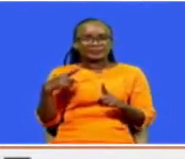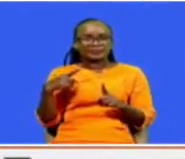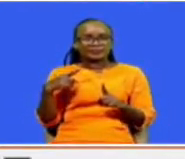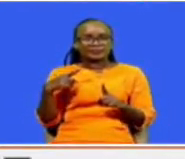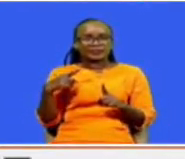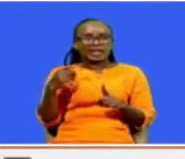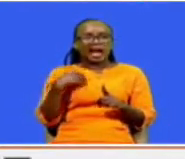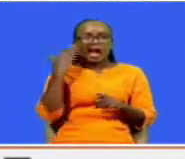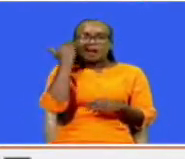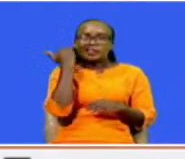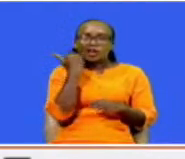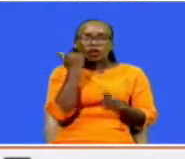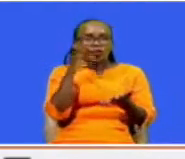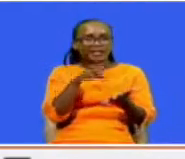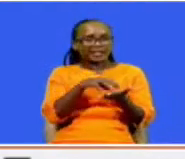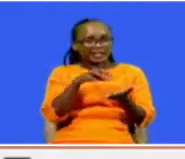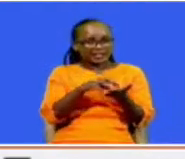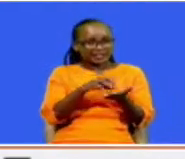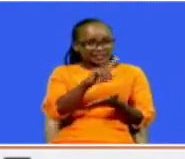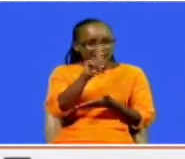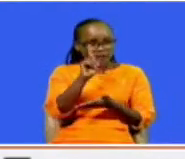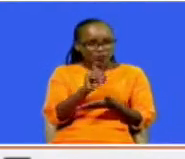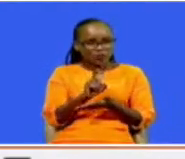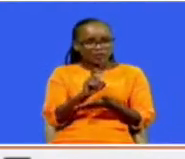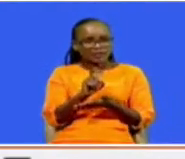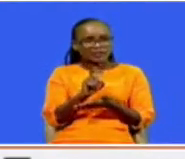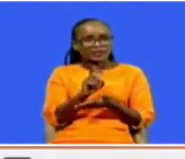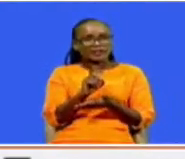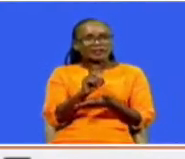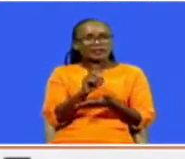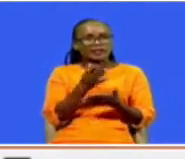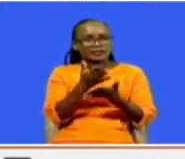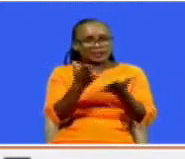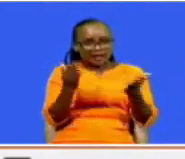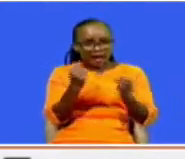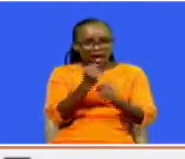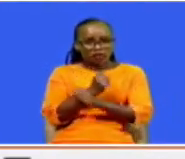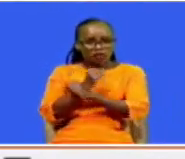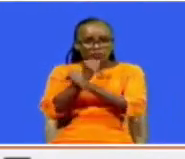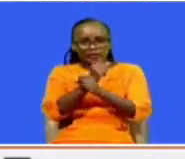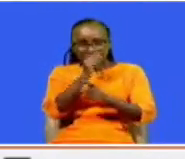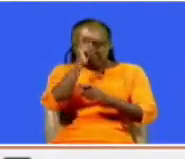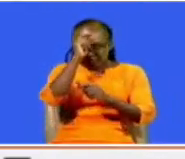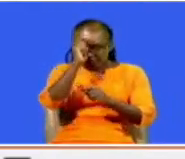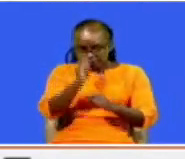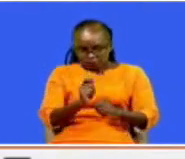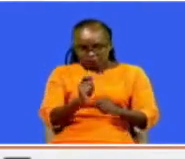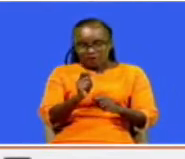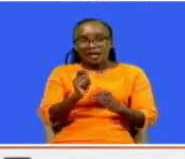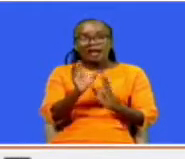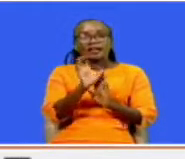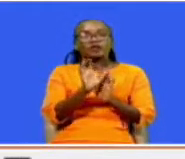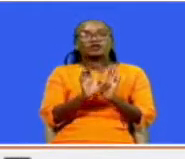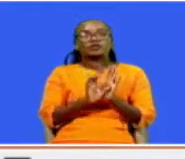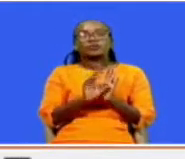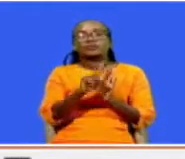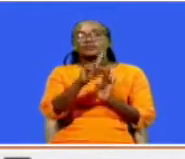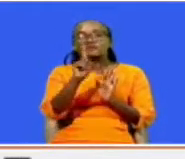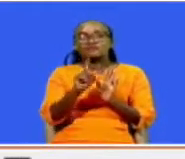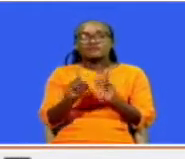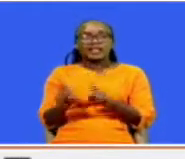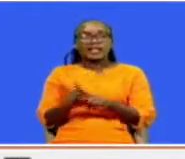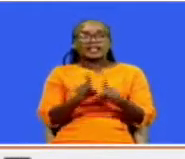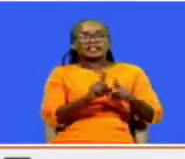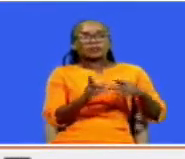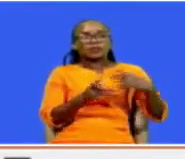court cases, begging the question, is there intent to protect, respect, and uphold the Constitution? Similar